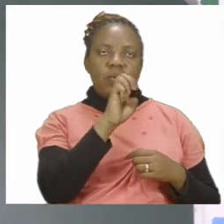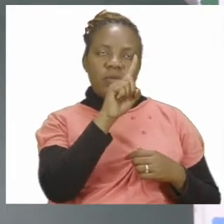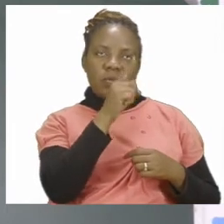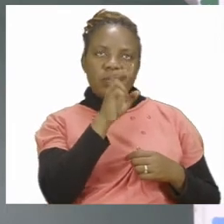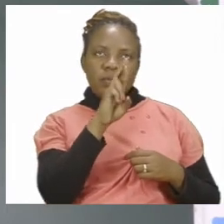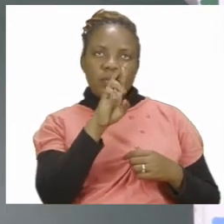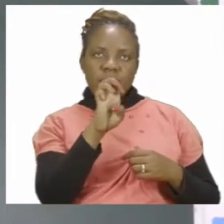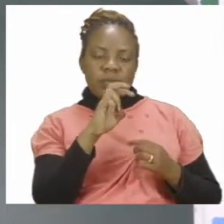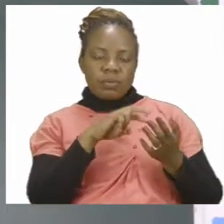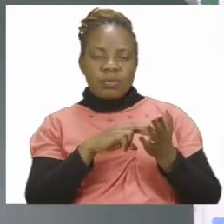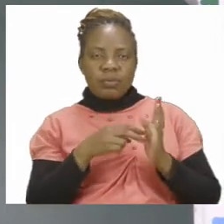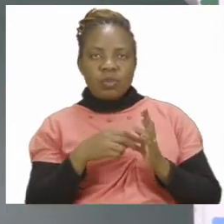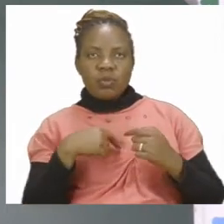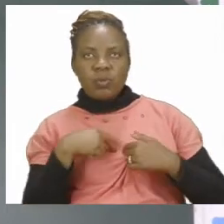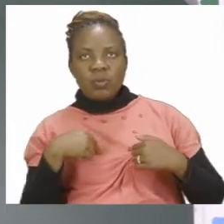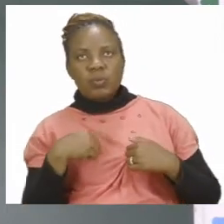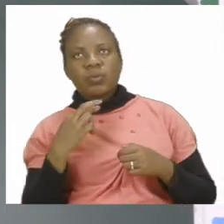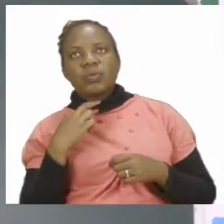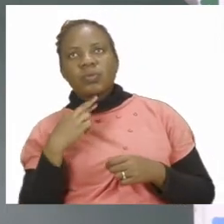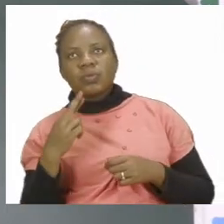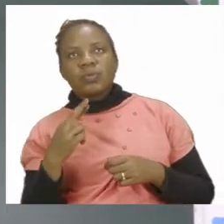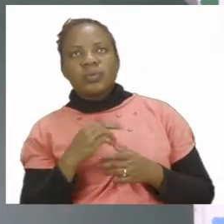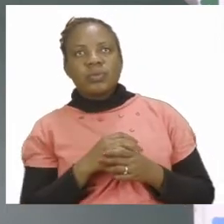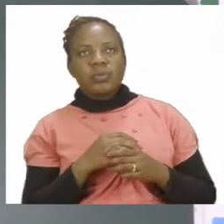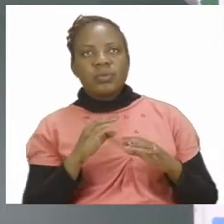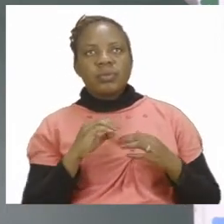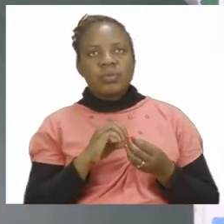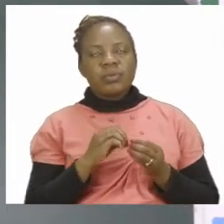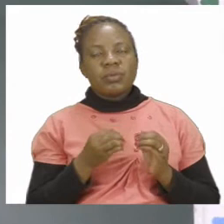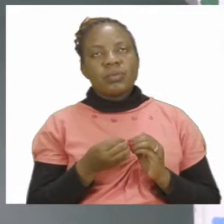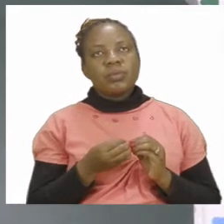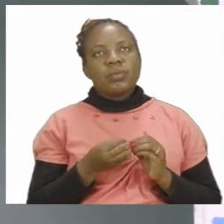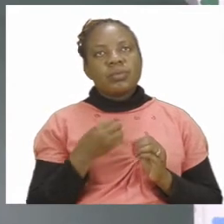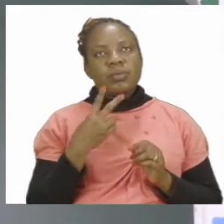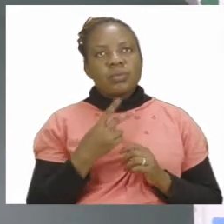Okay, let's quickly look at the second one. The second word is